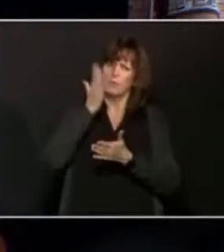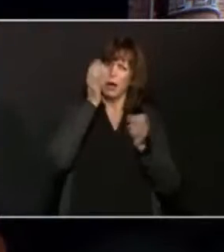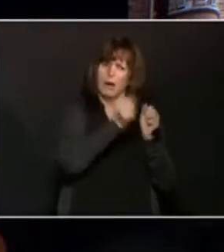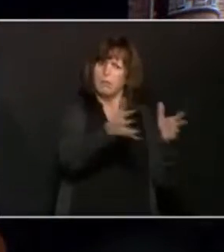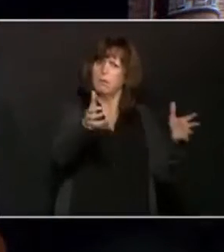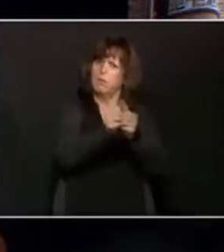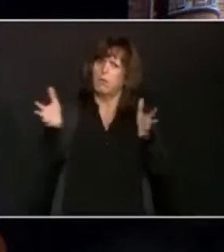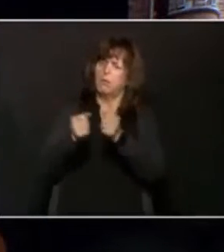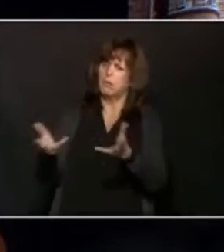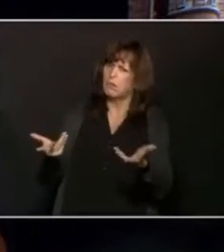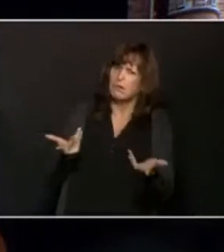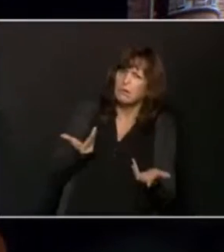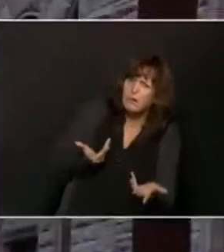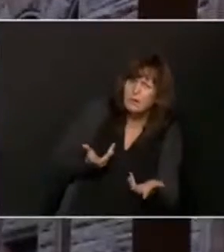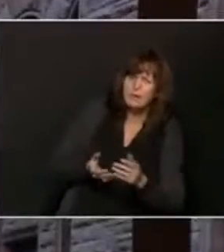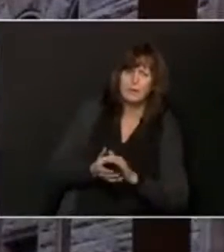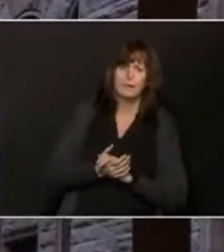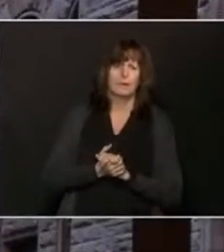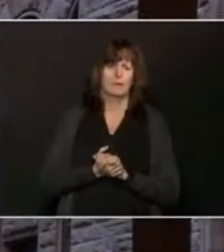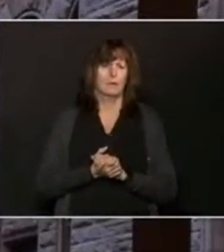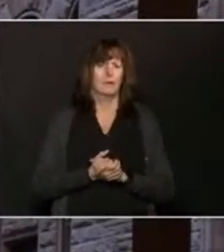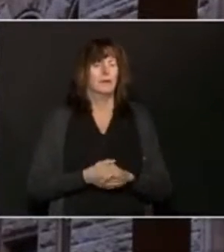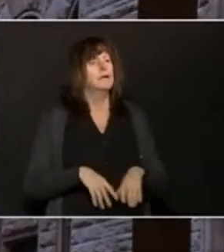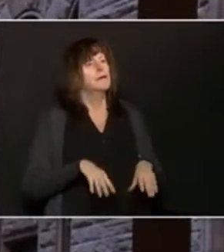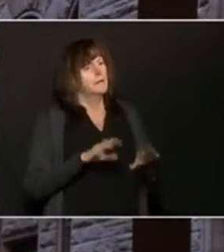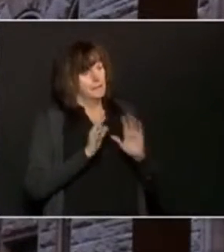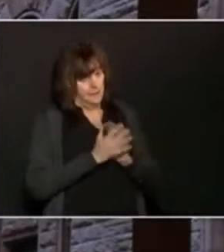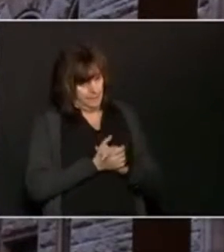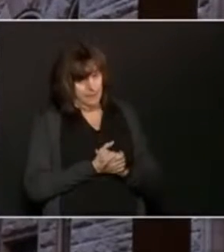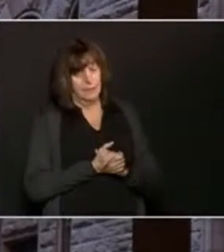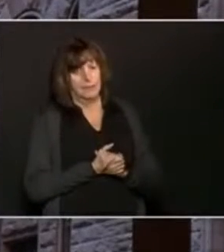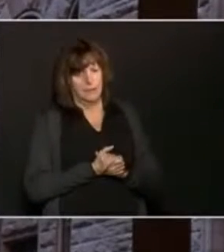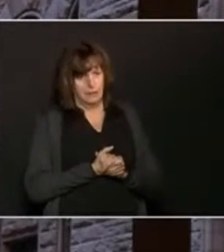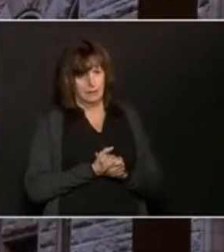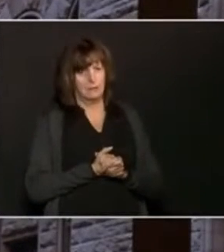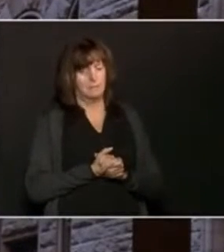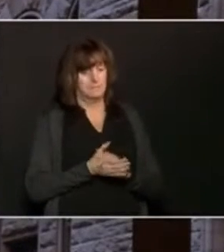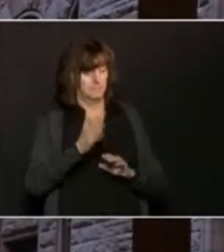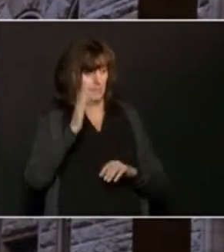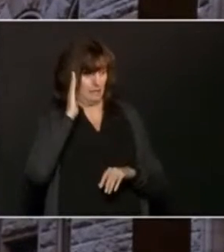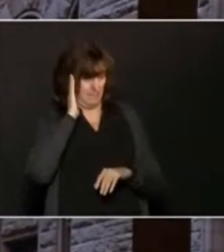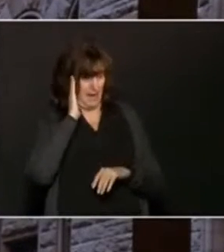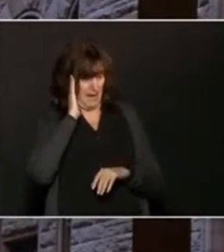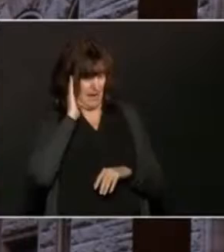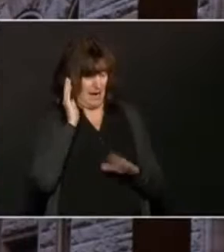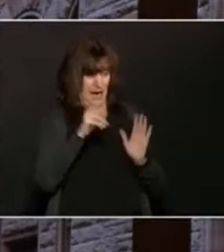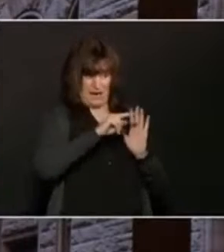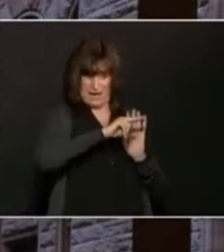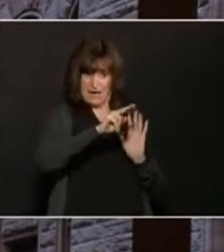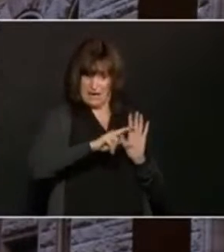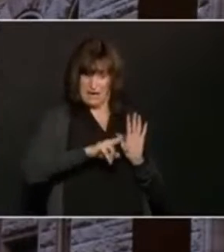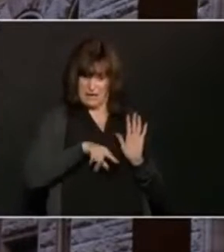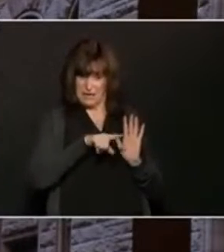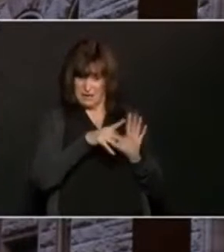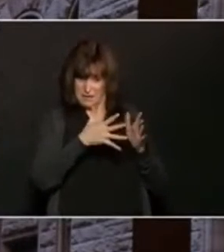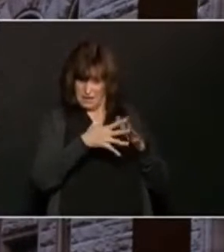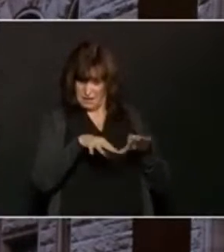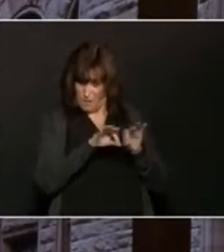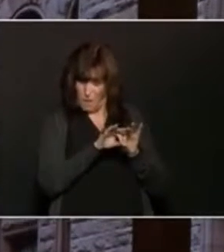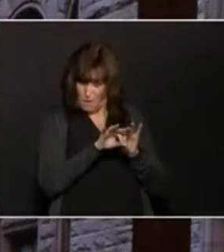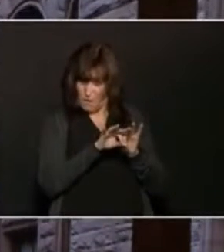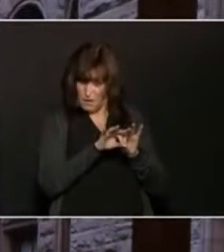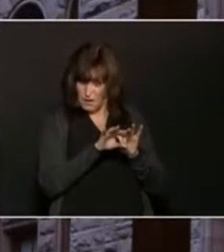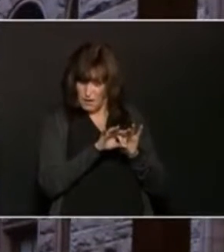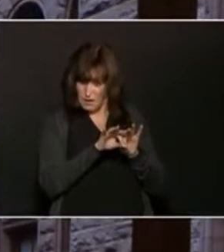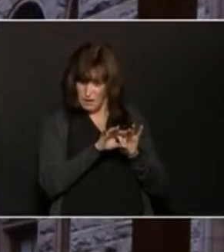Well, I can start. I think that beds are obviously very important, but a bed is of no use without the